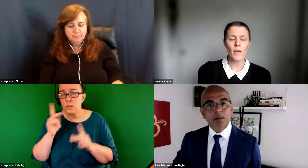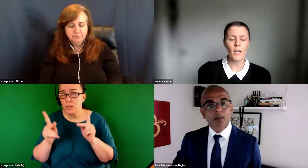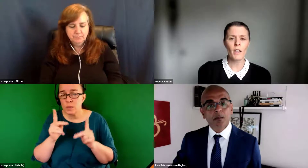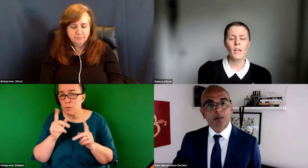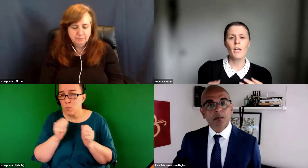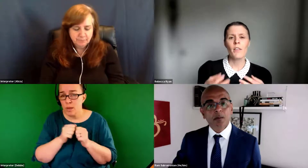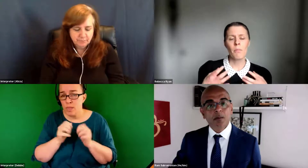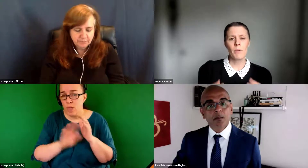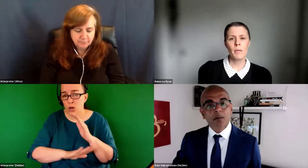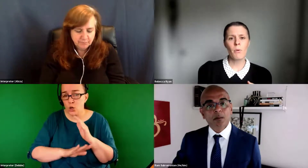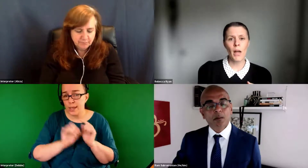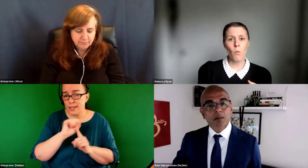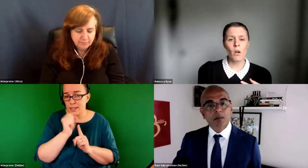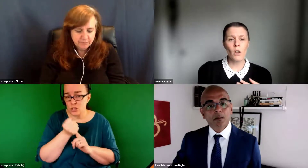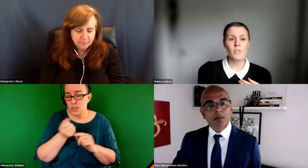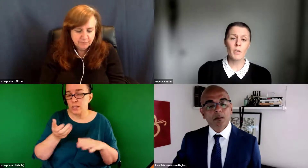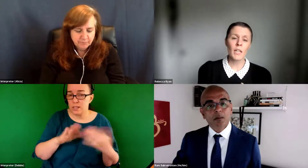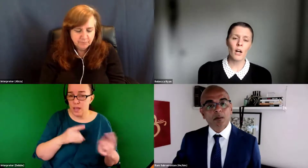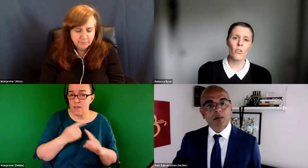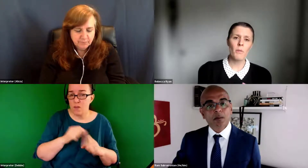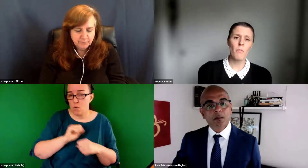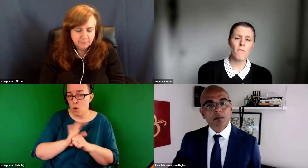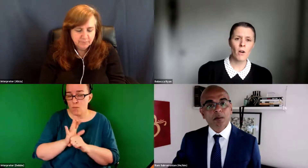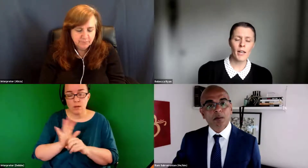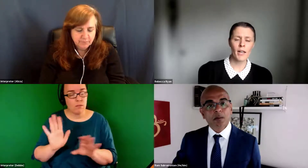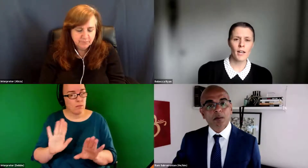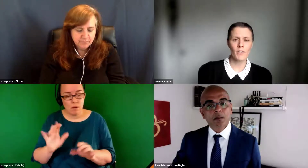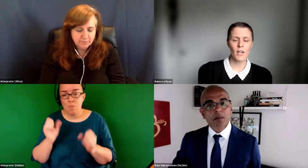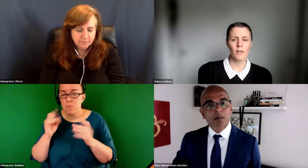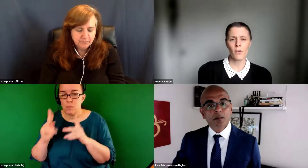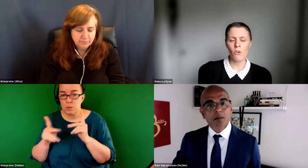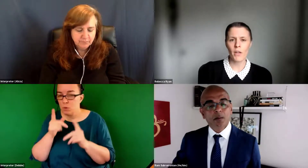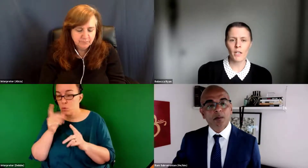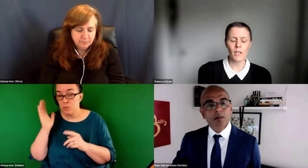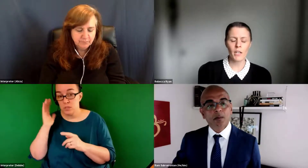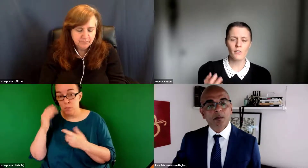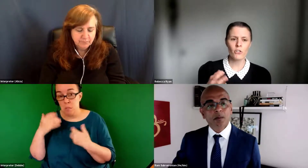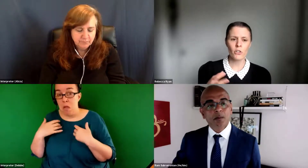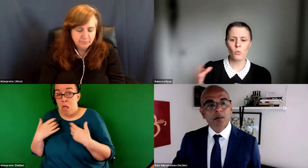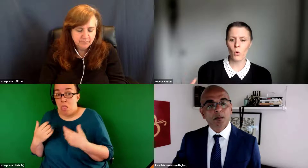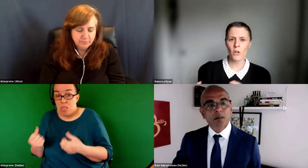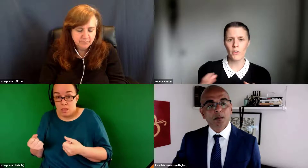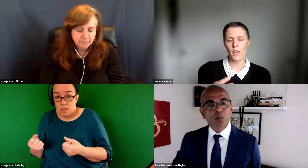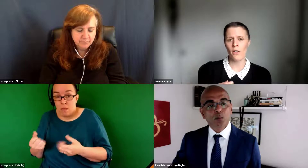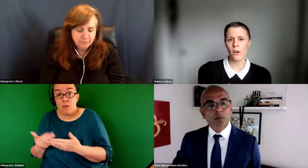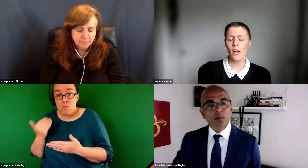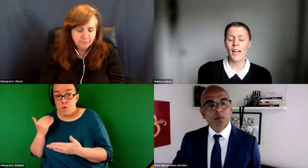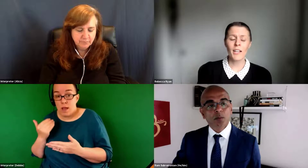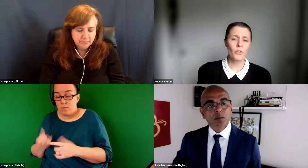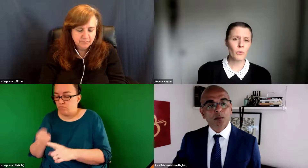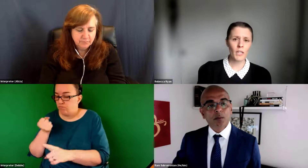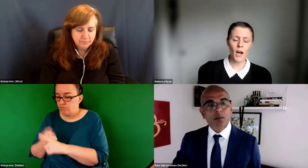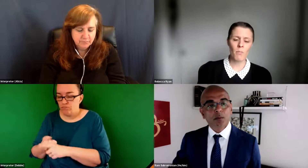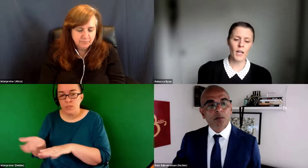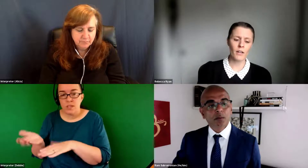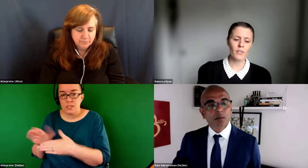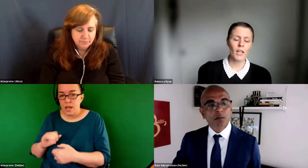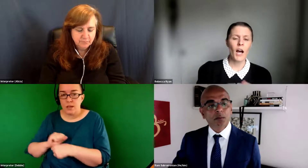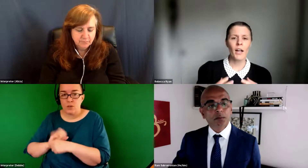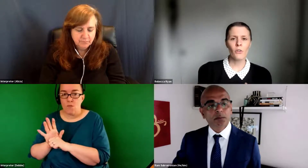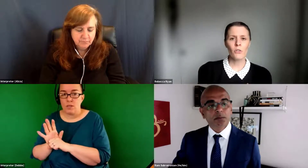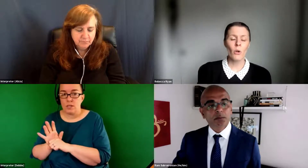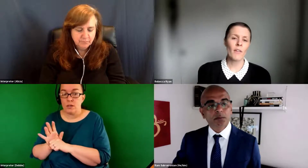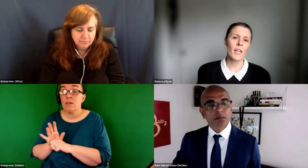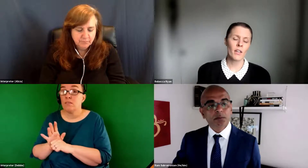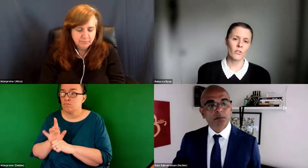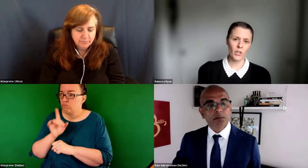from COVID. That people that were seemingly healthy beforehand have died of COVID. It isn't just one or the other, and it's really complex.